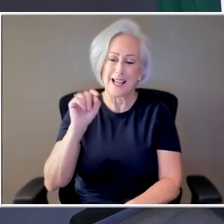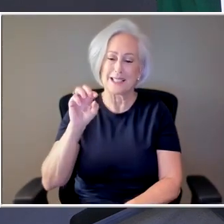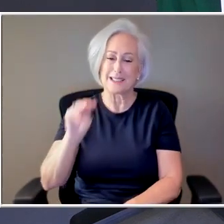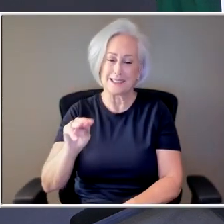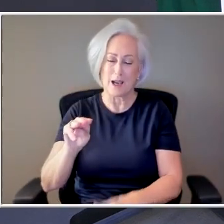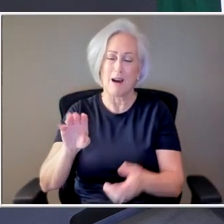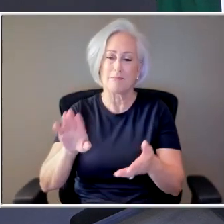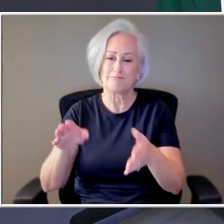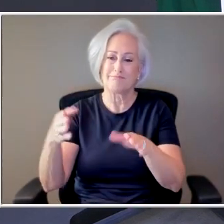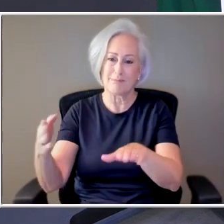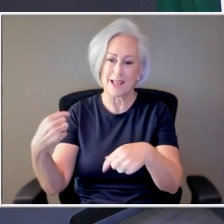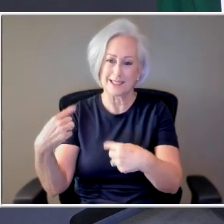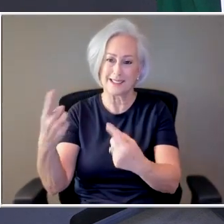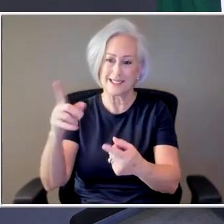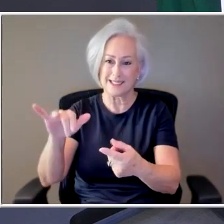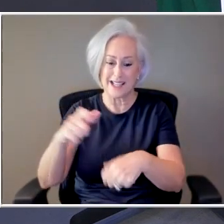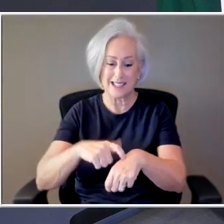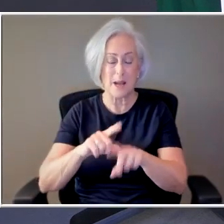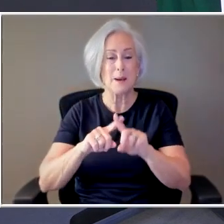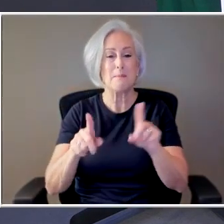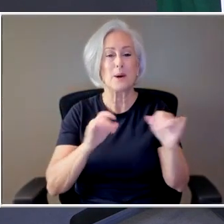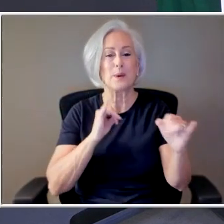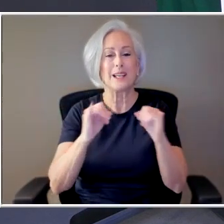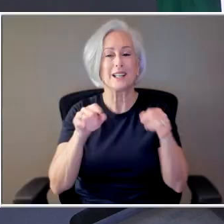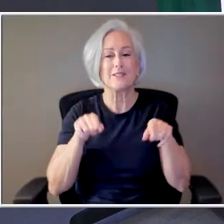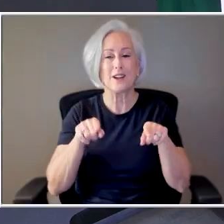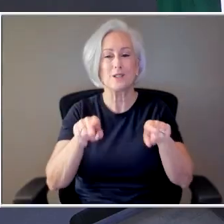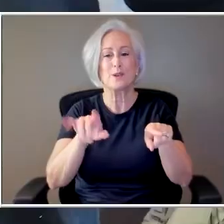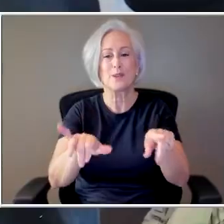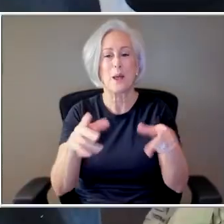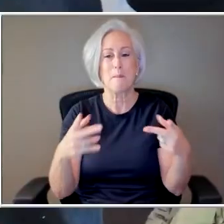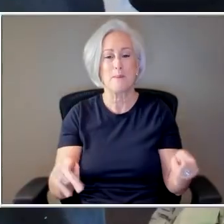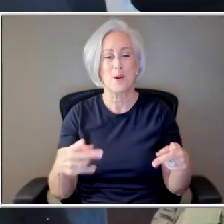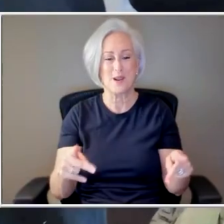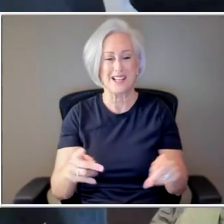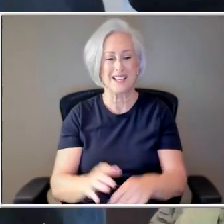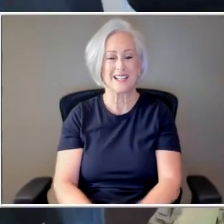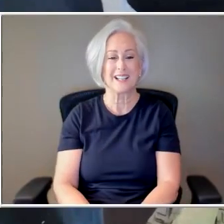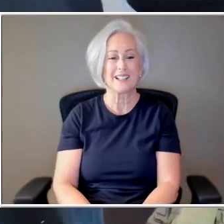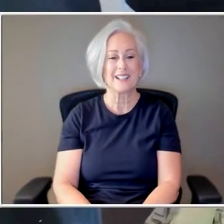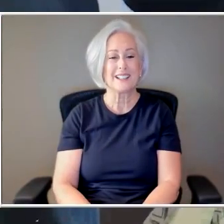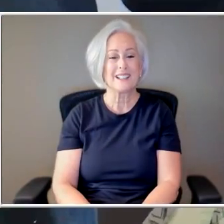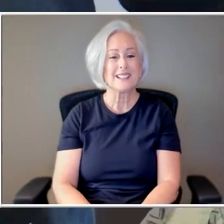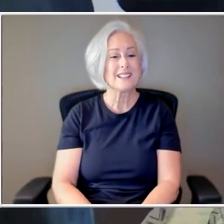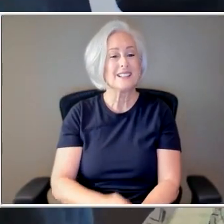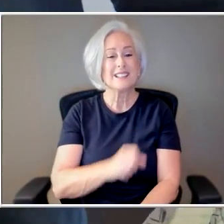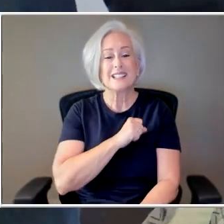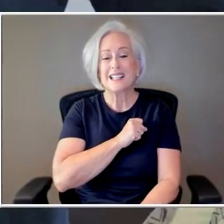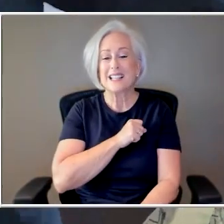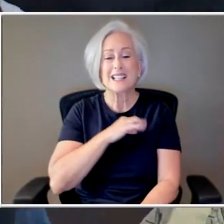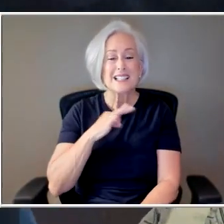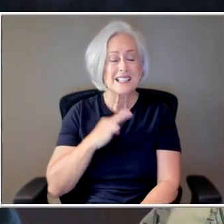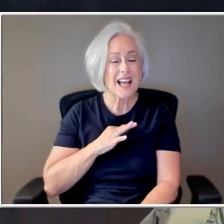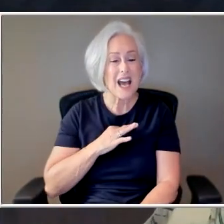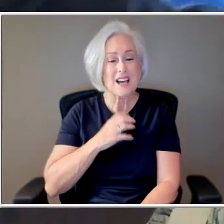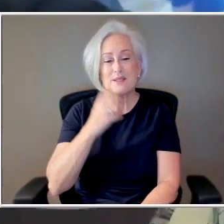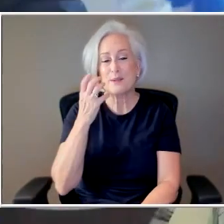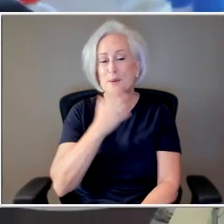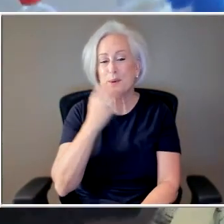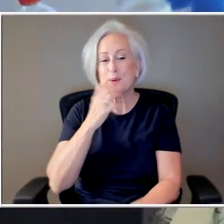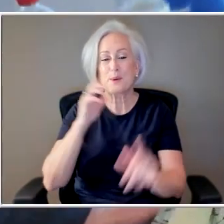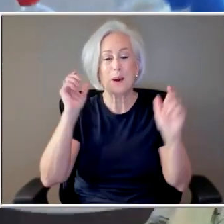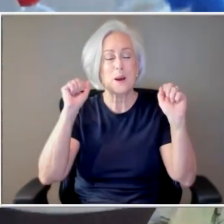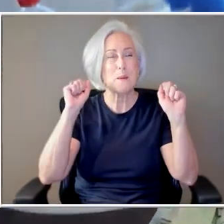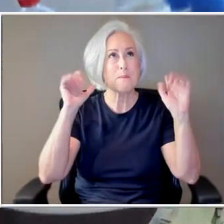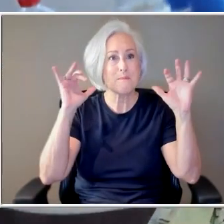his wife Lori during that party. Let's listen in. The staff is amazing. Without them, I wouldn't be here.